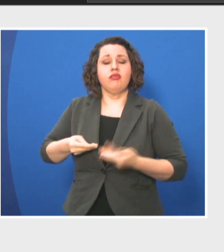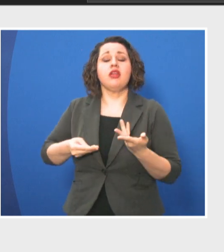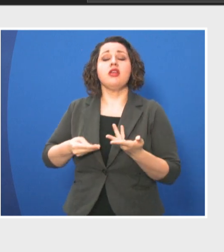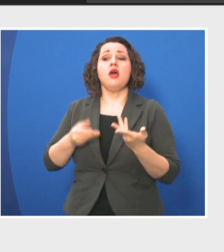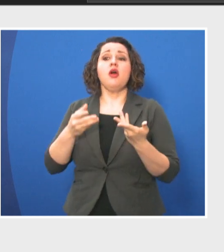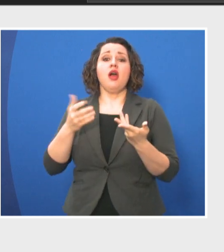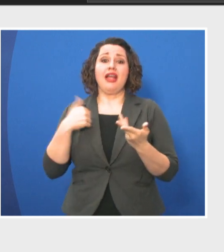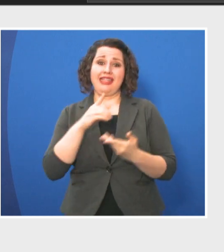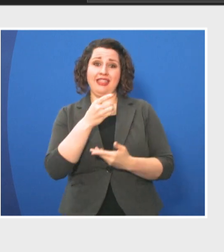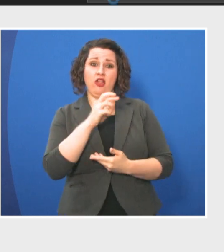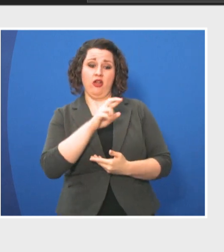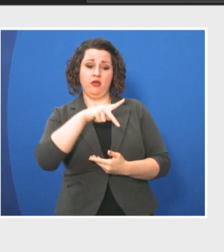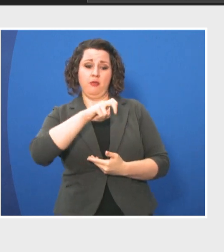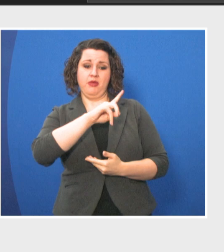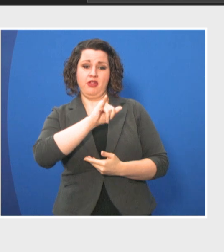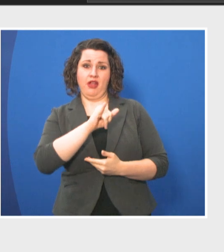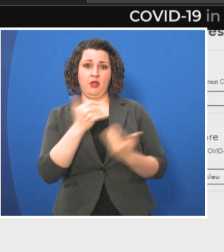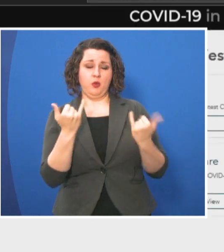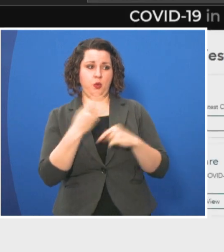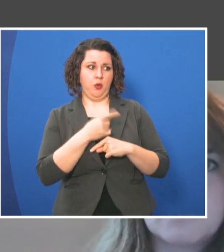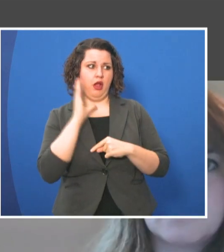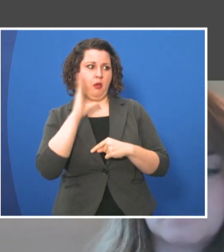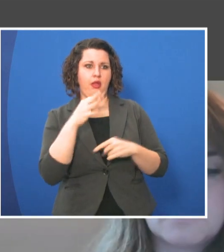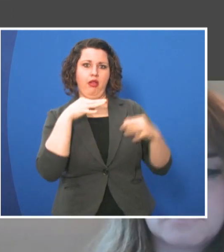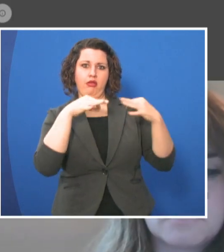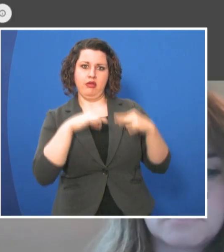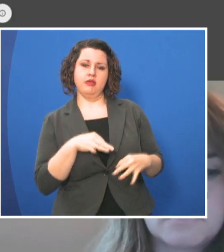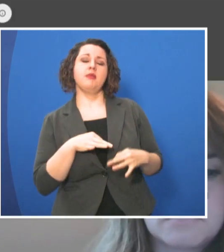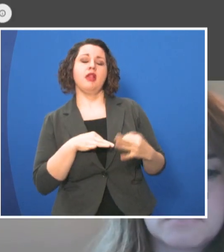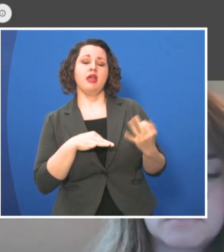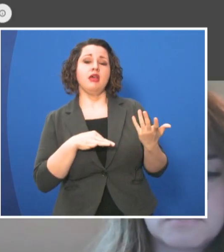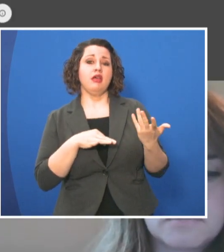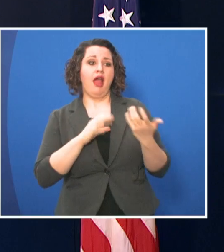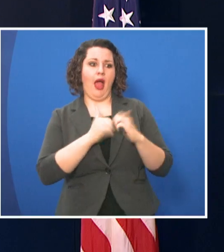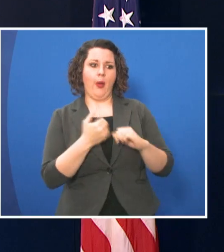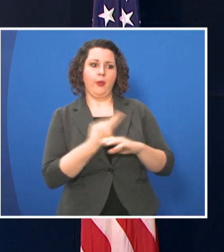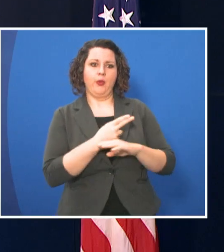and what we've learned and plans to potentially expand this testing